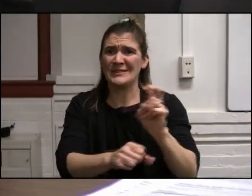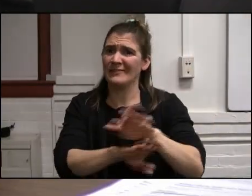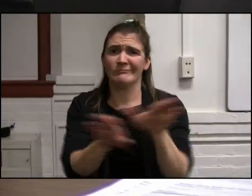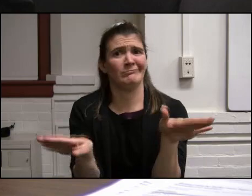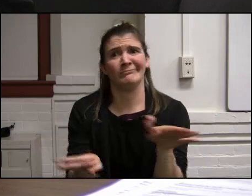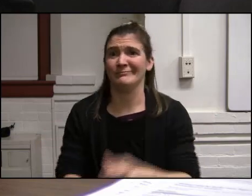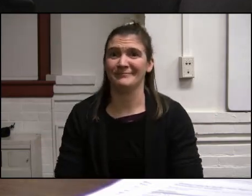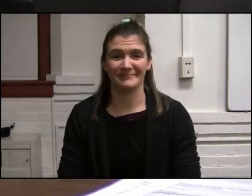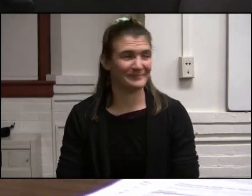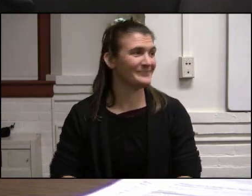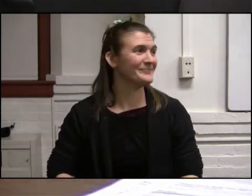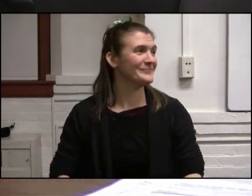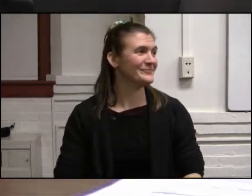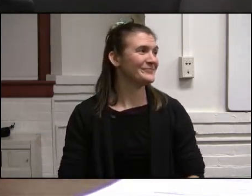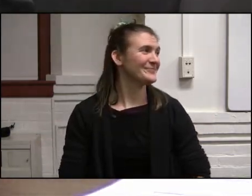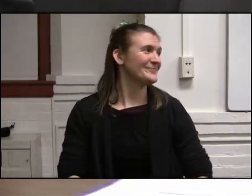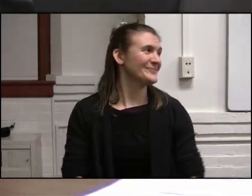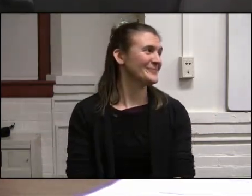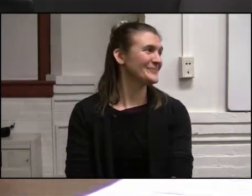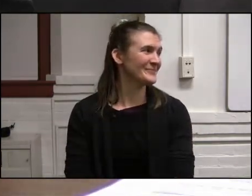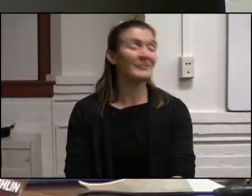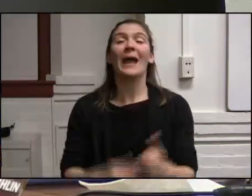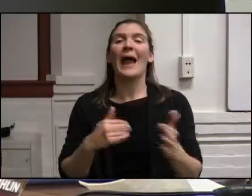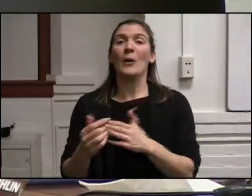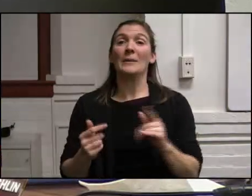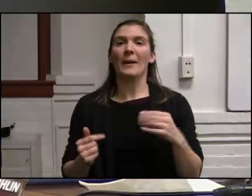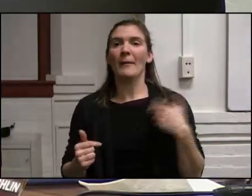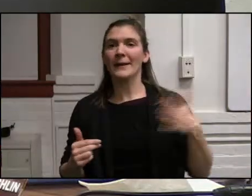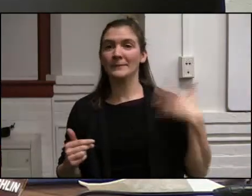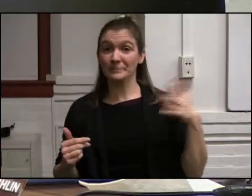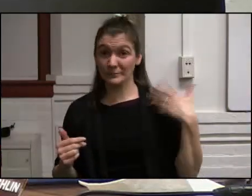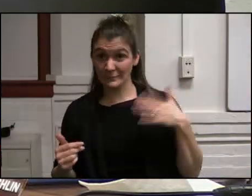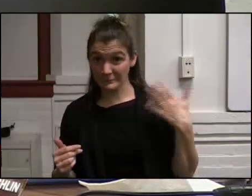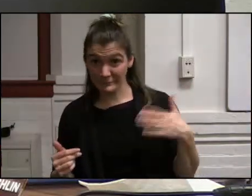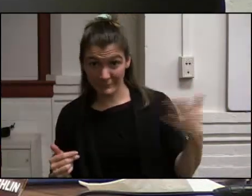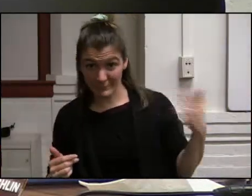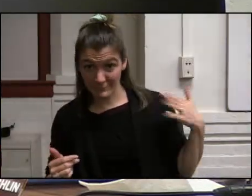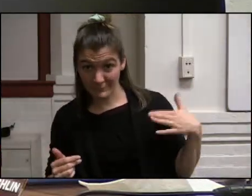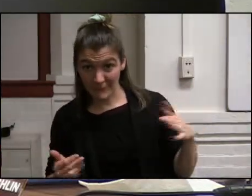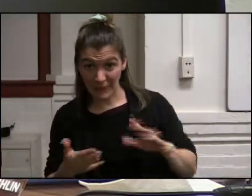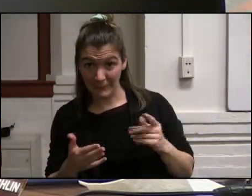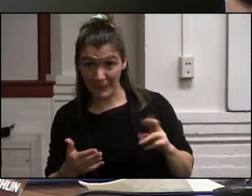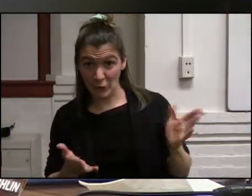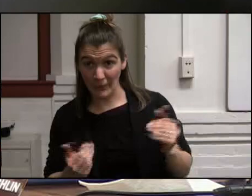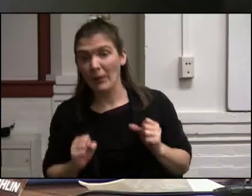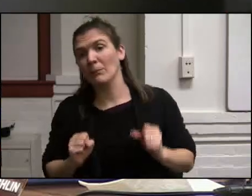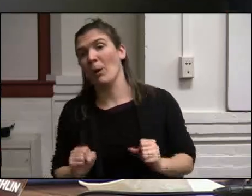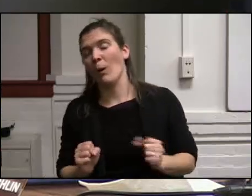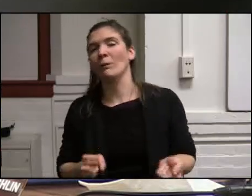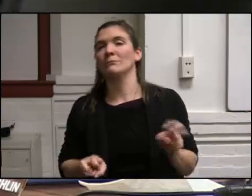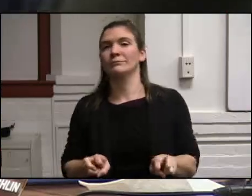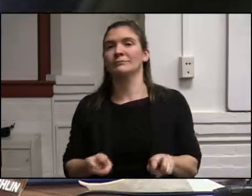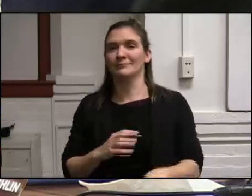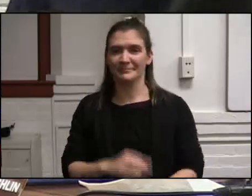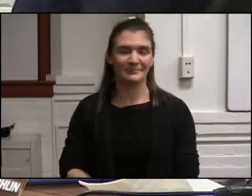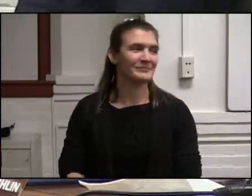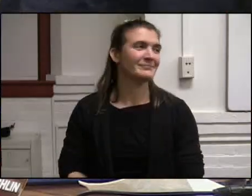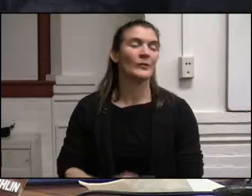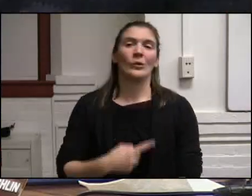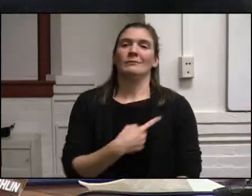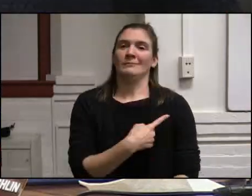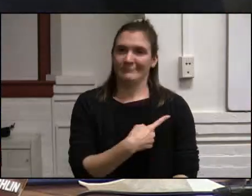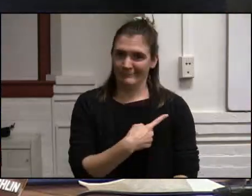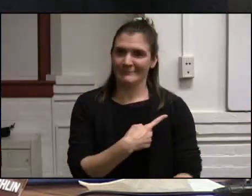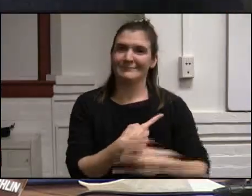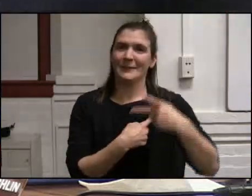here. public. But I was stalling a little bit for our town manager because I know that he wants